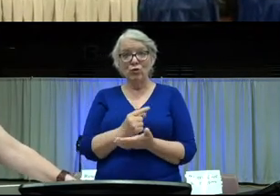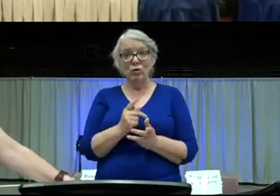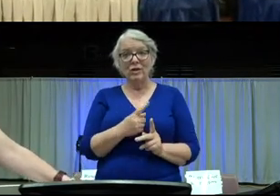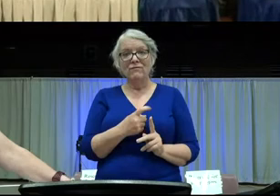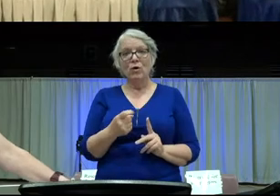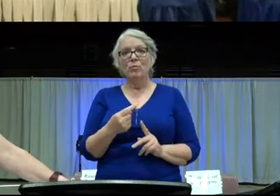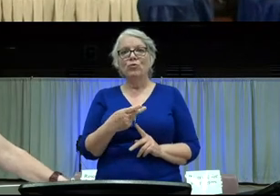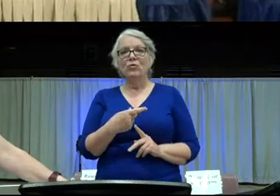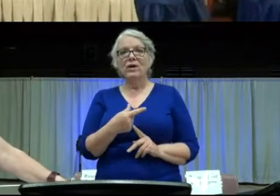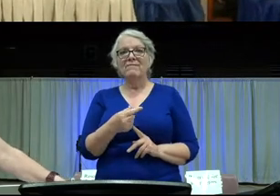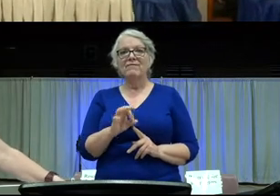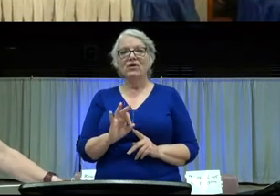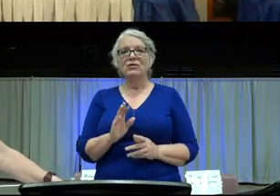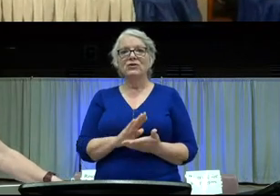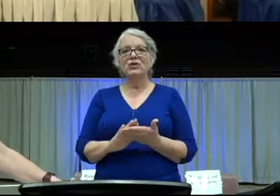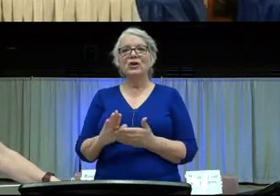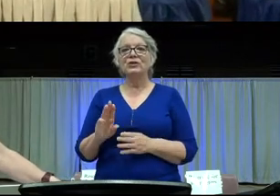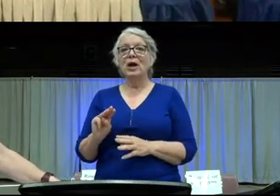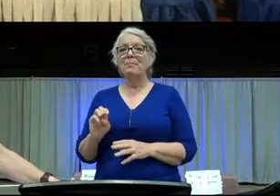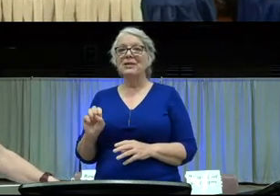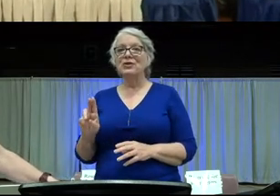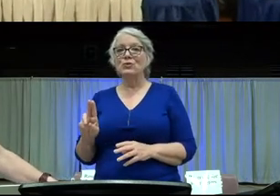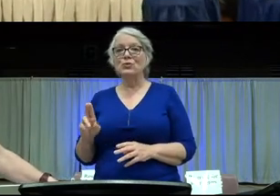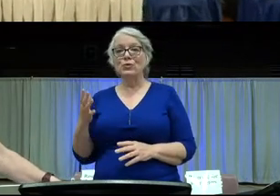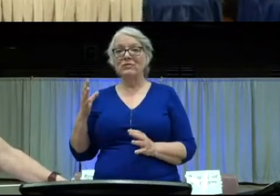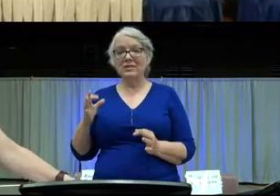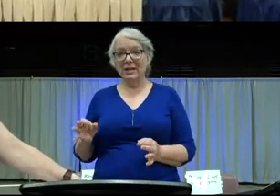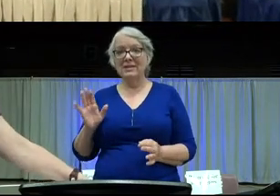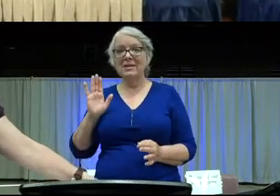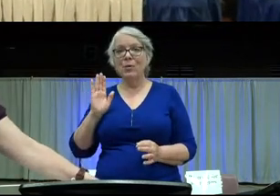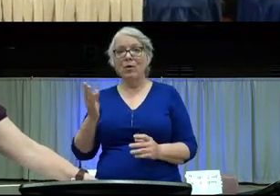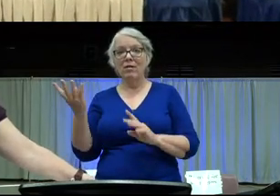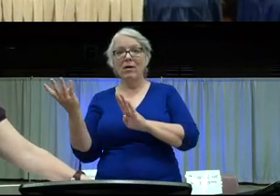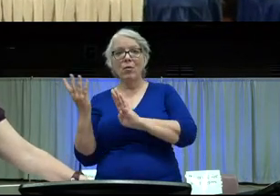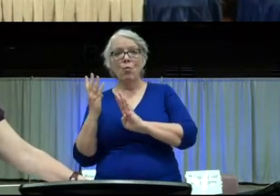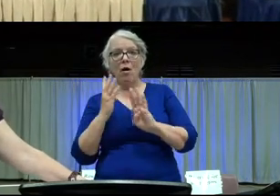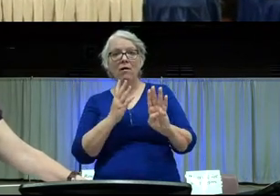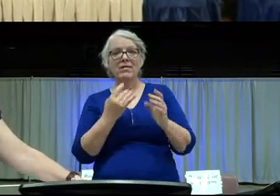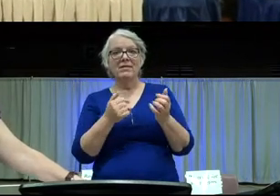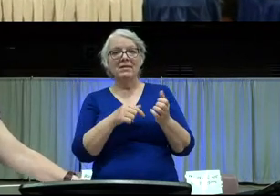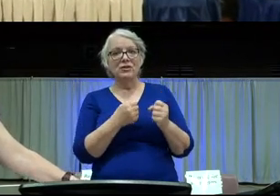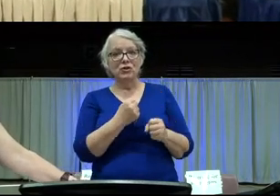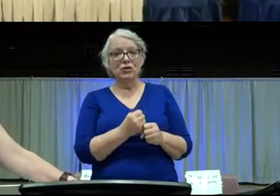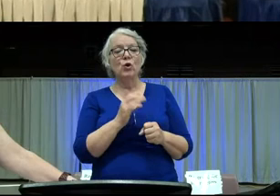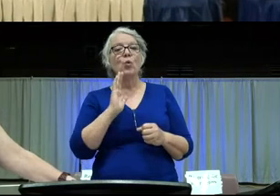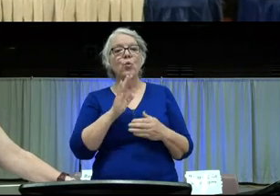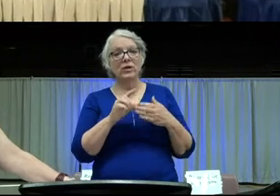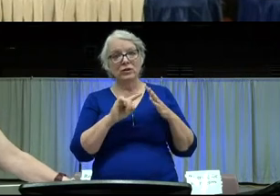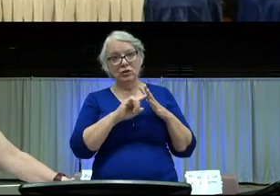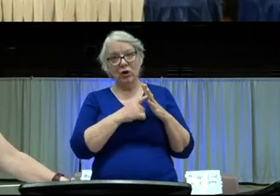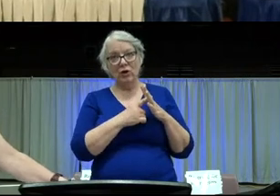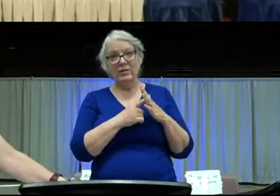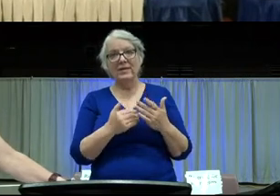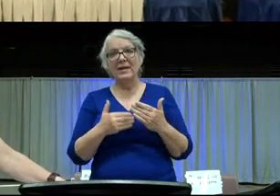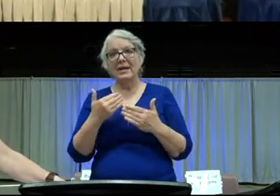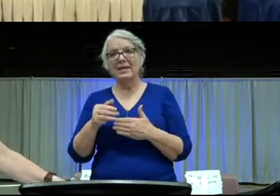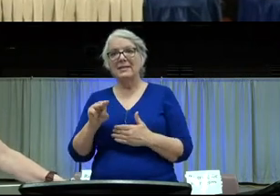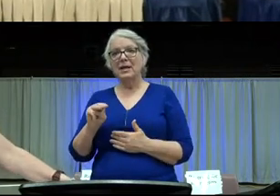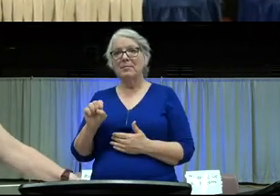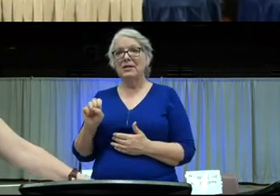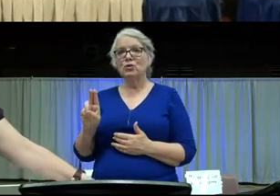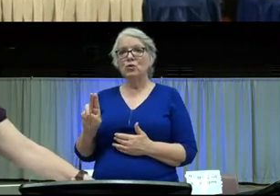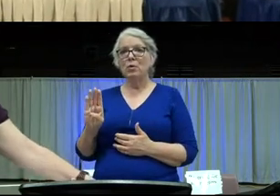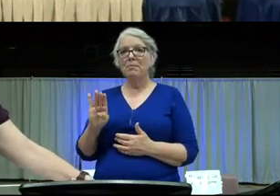Falls College, MSU, who have elected to walk this year, will lead, followed by MSU, Billings, and